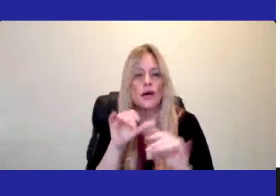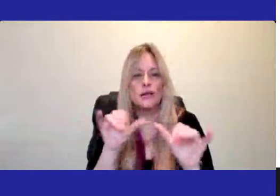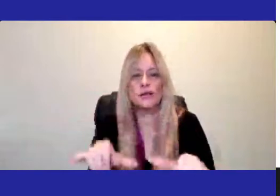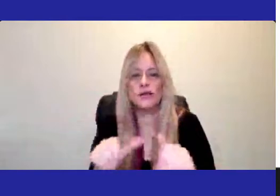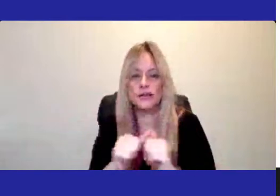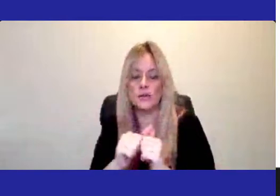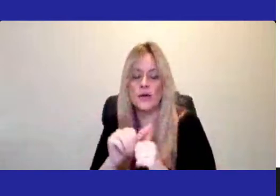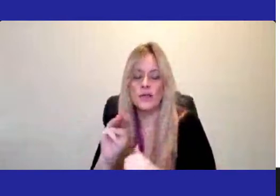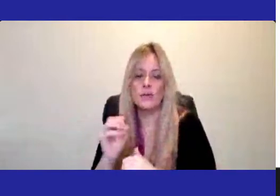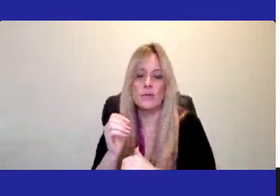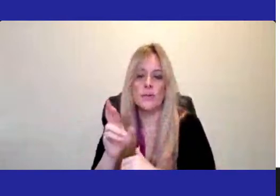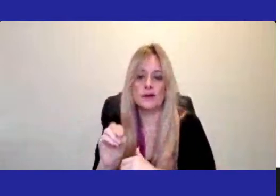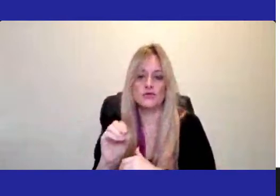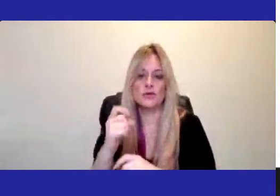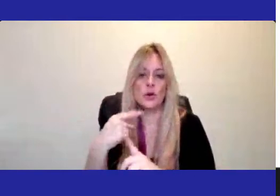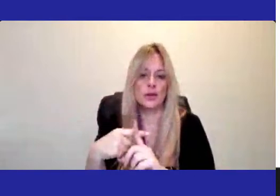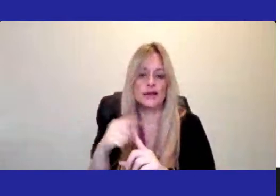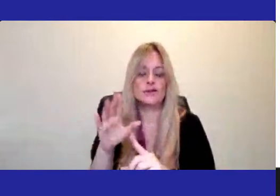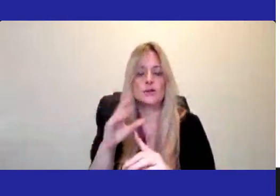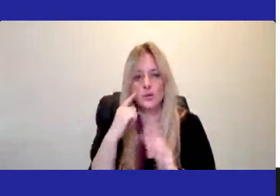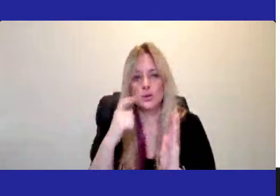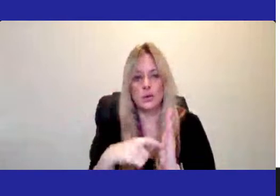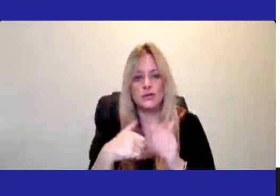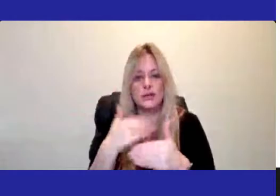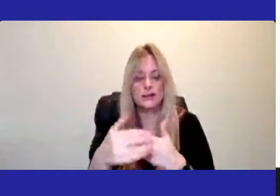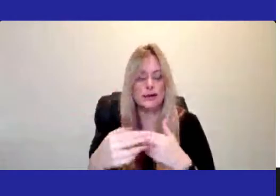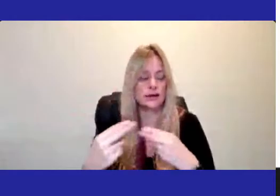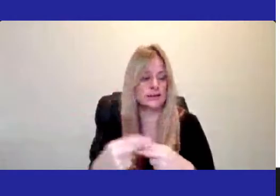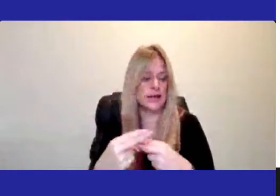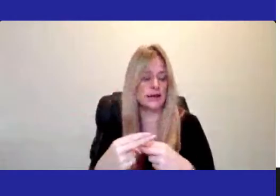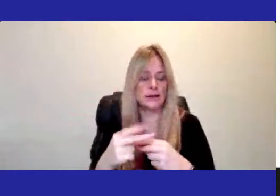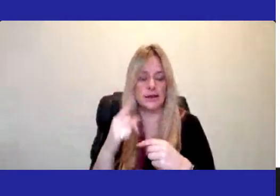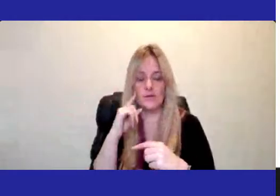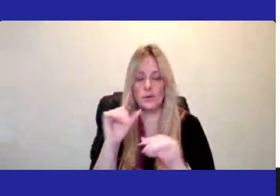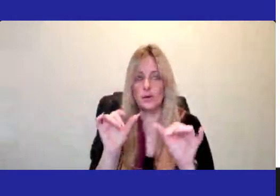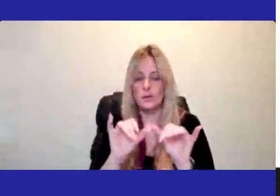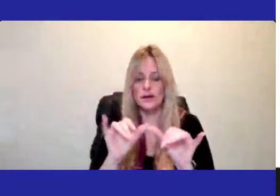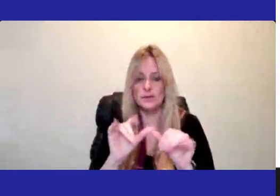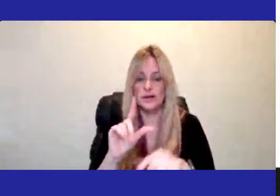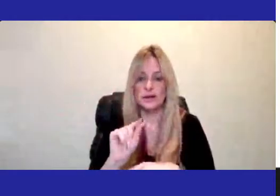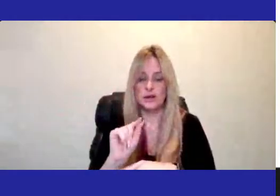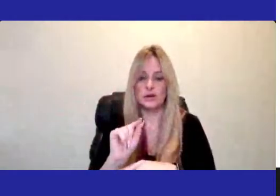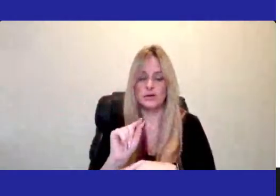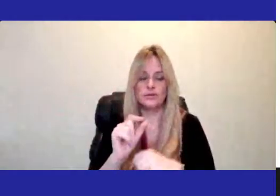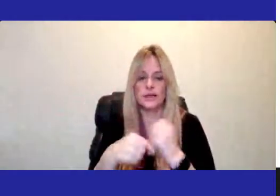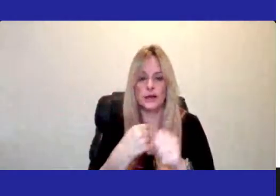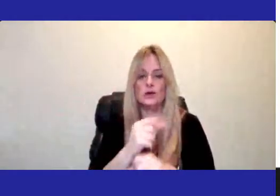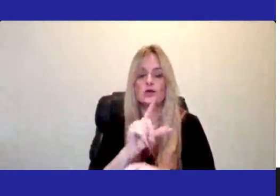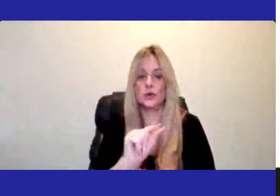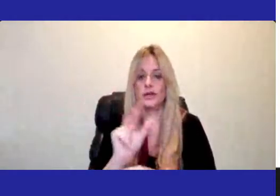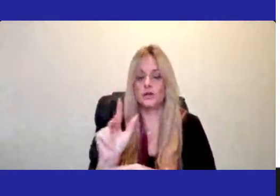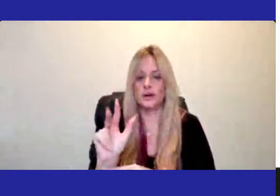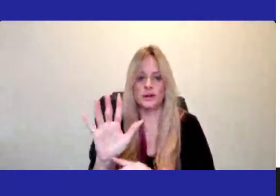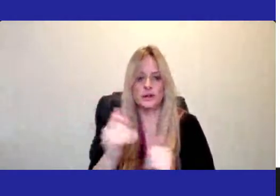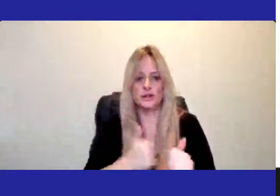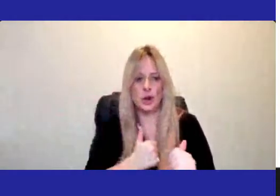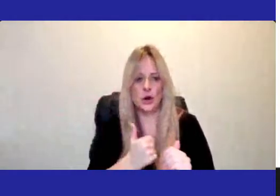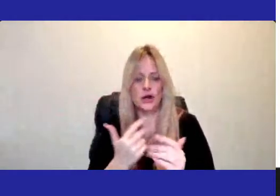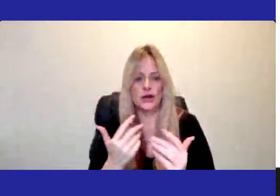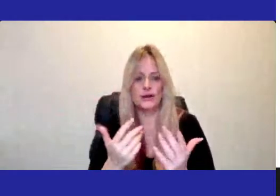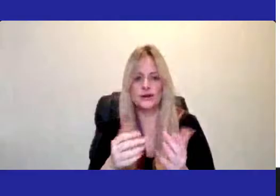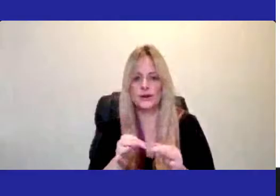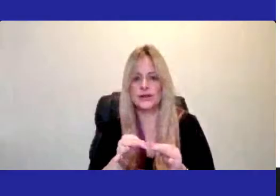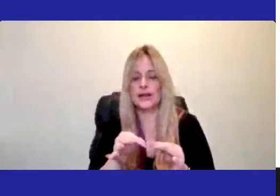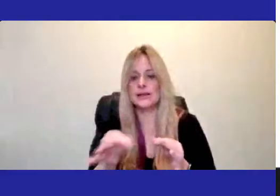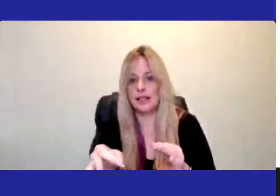So you can see on the next slide that for measurement year 2023, I'm sorry there's a delay, but that's the way the state calculates